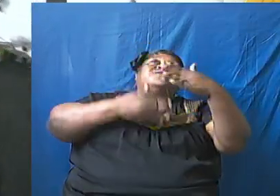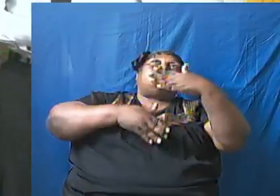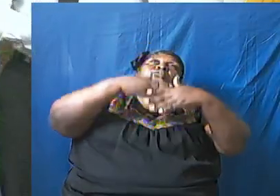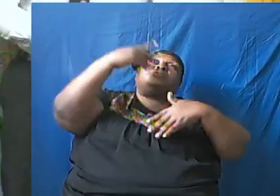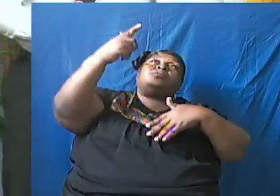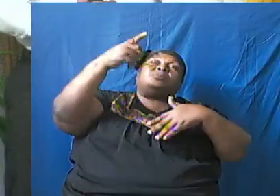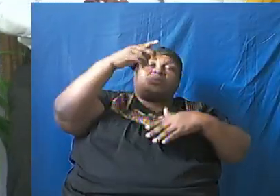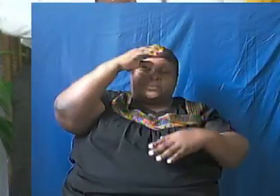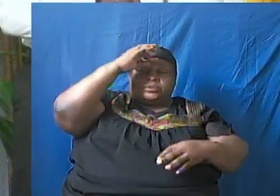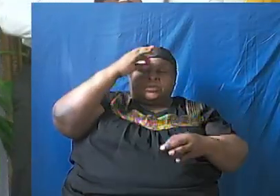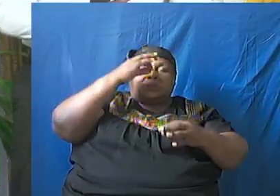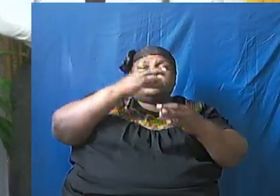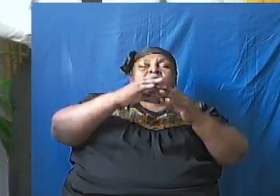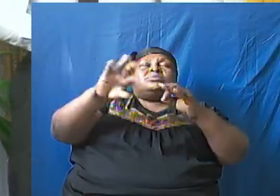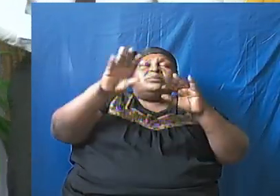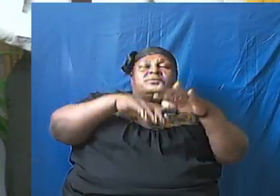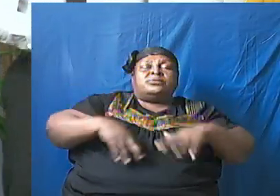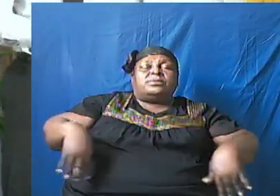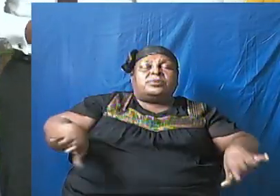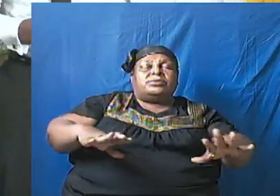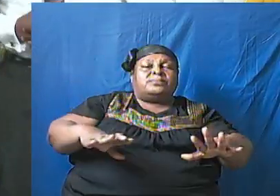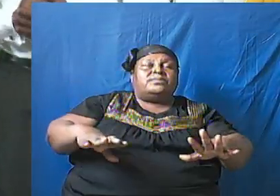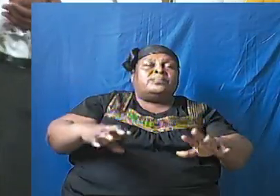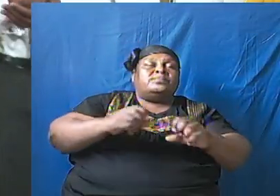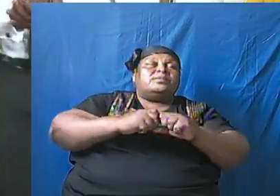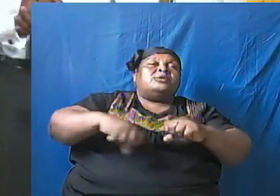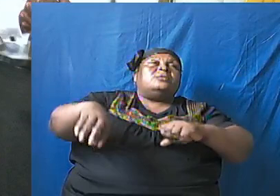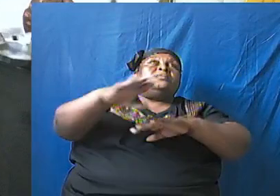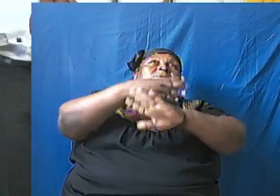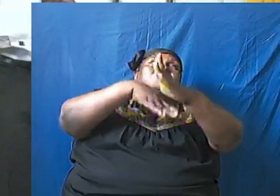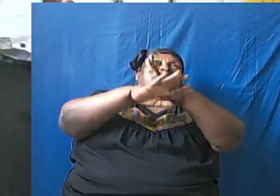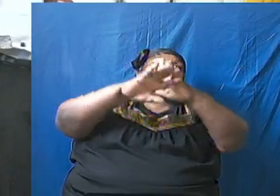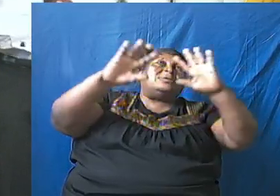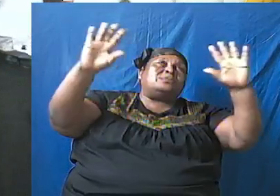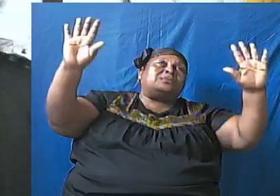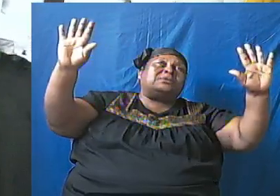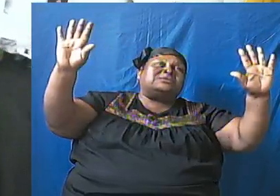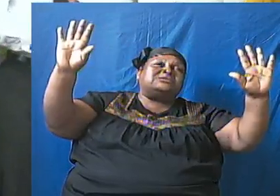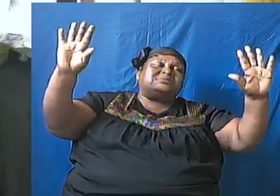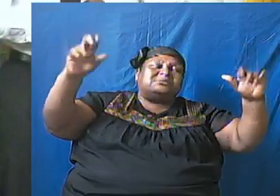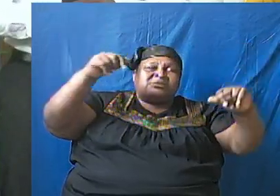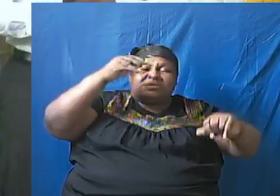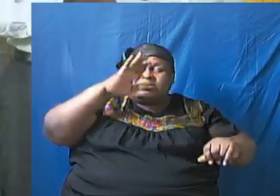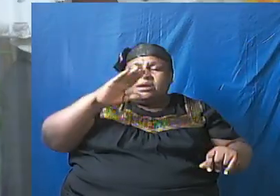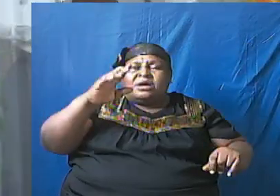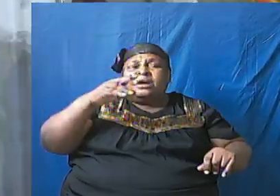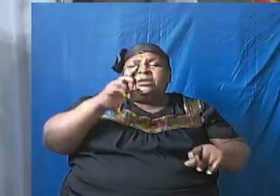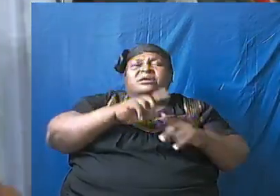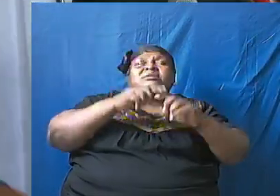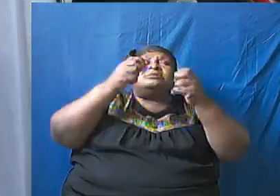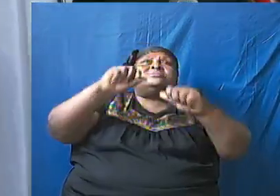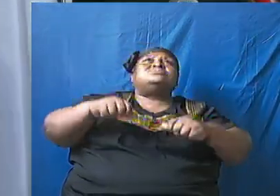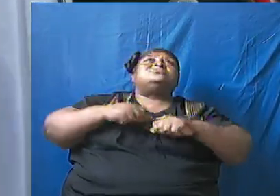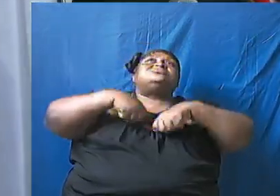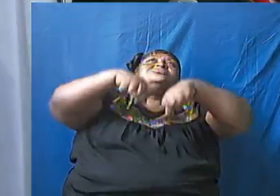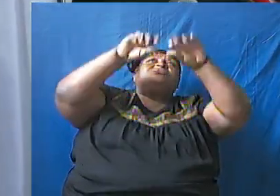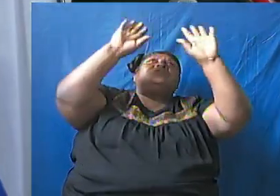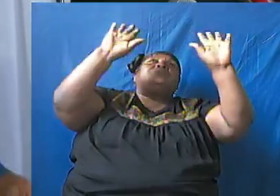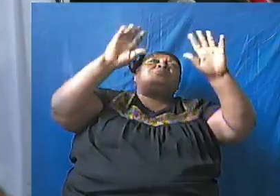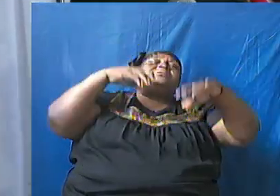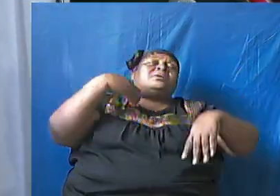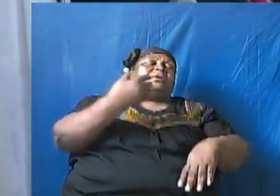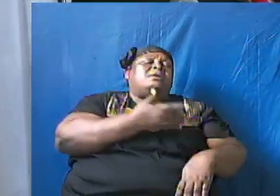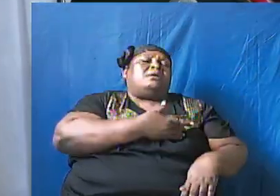and our face to the ground, Lord Jesus God, with our hand raised. God, as we surrender our heart, as